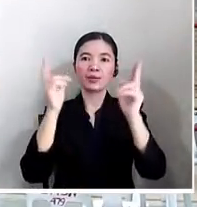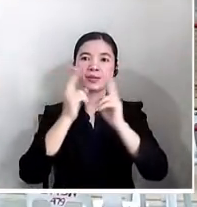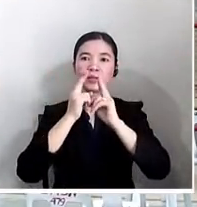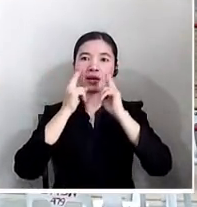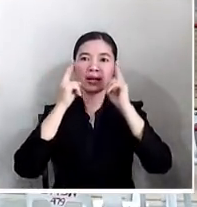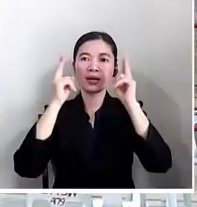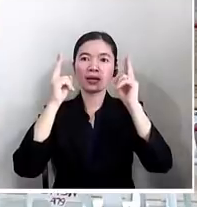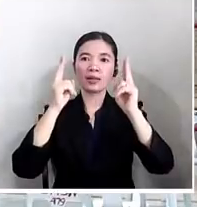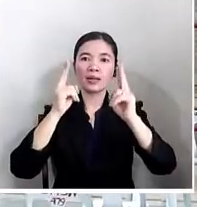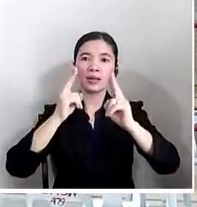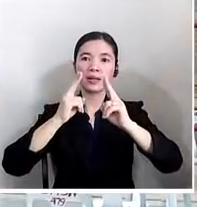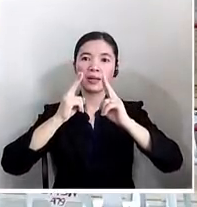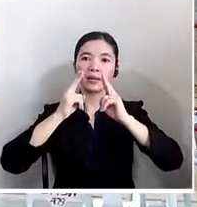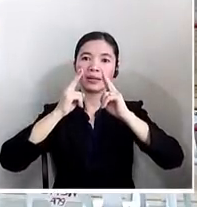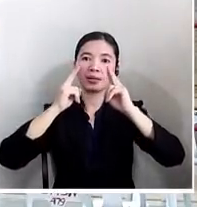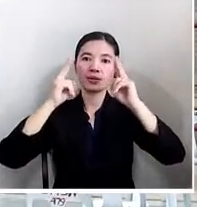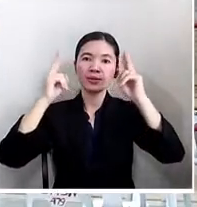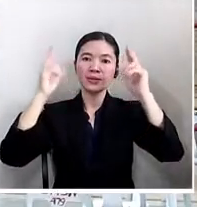Hosanna,